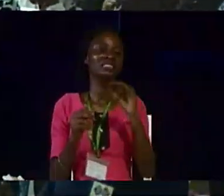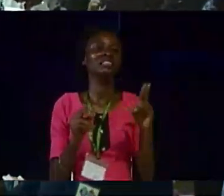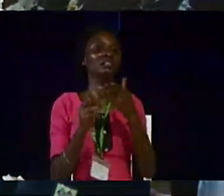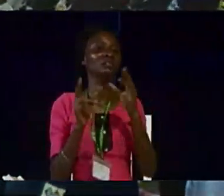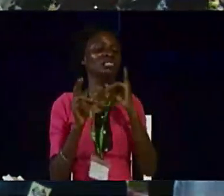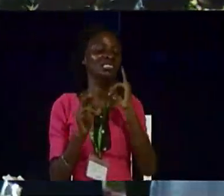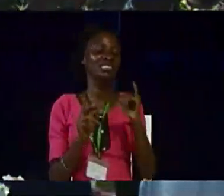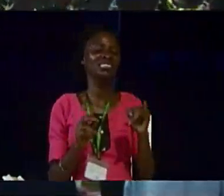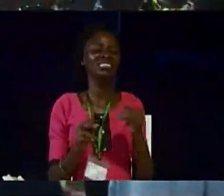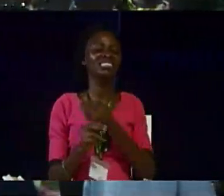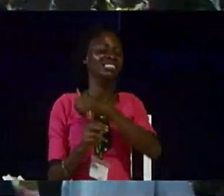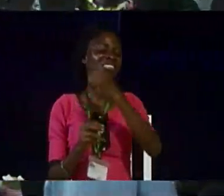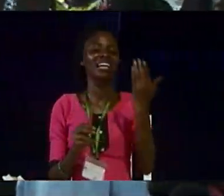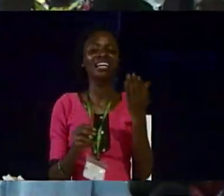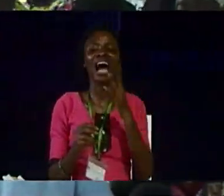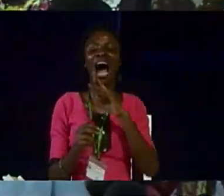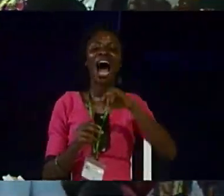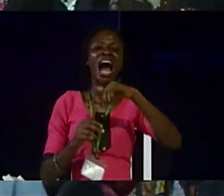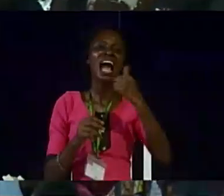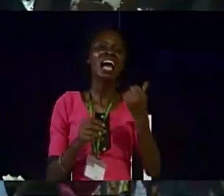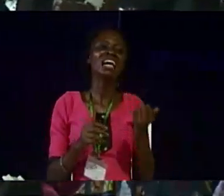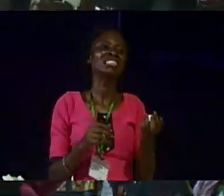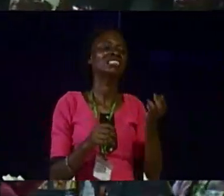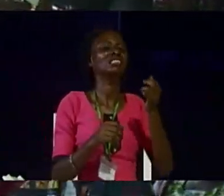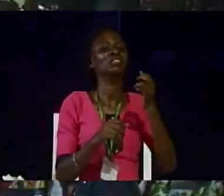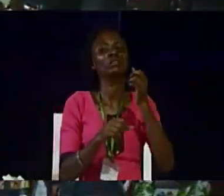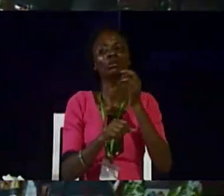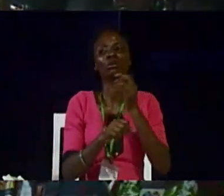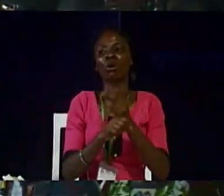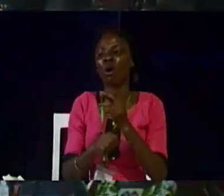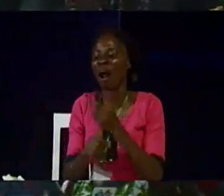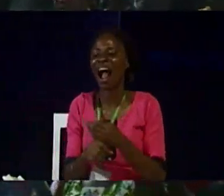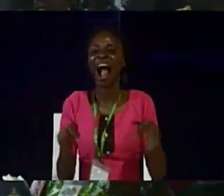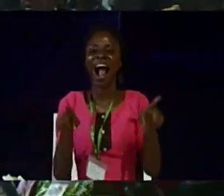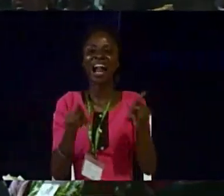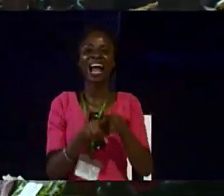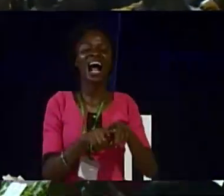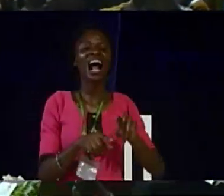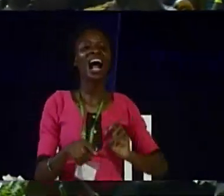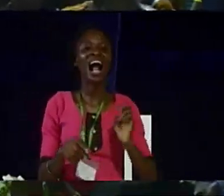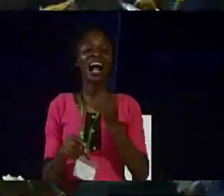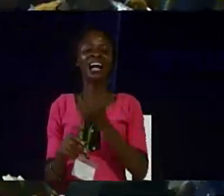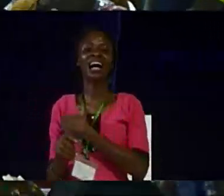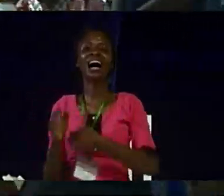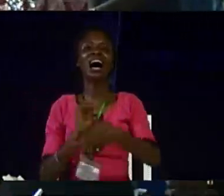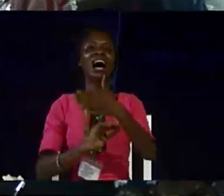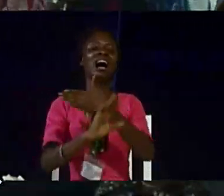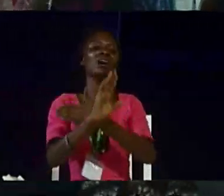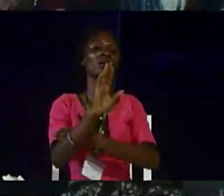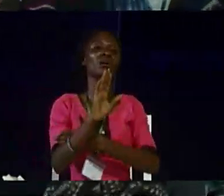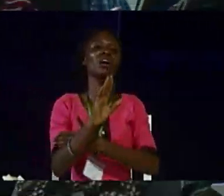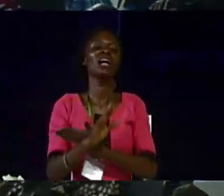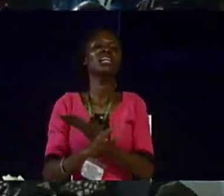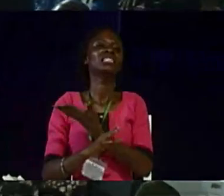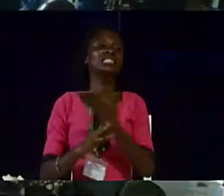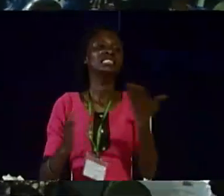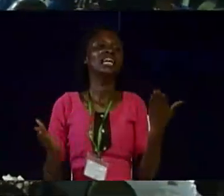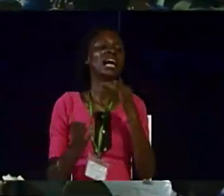neither is there any rock like our